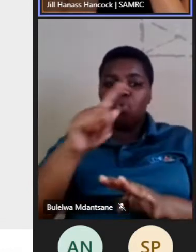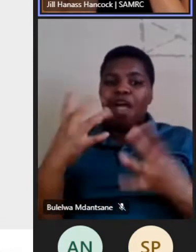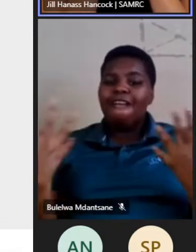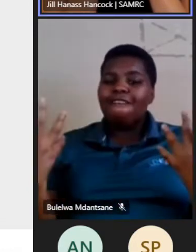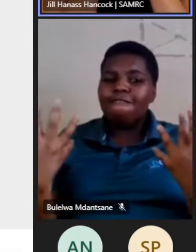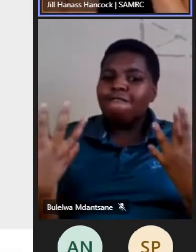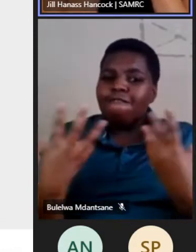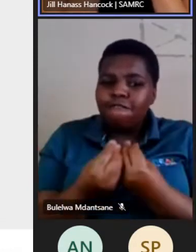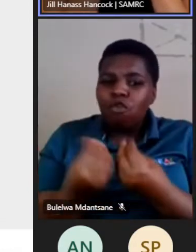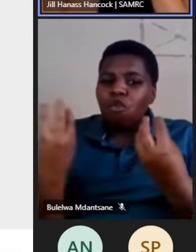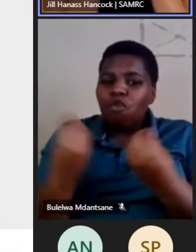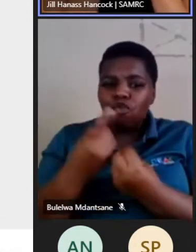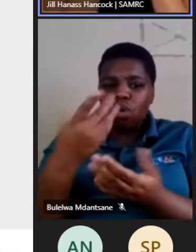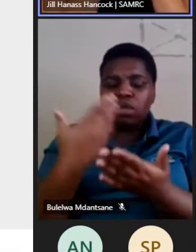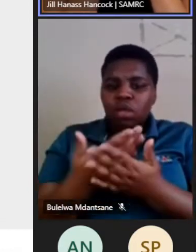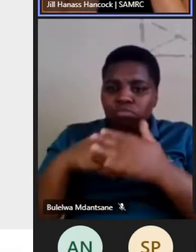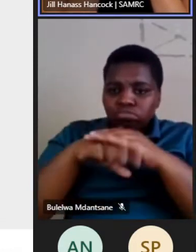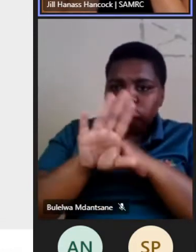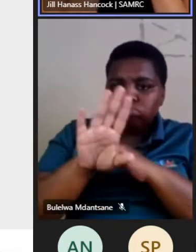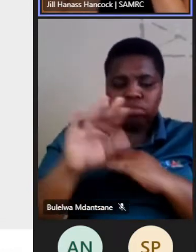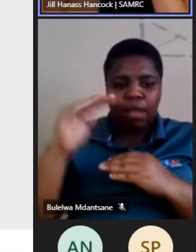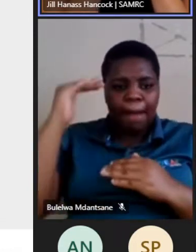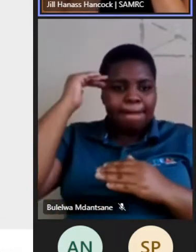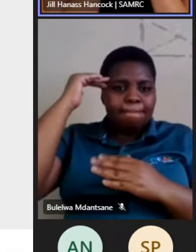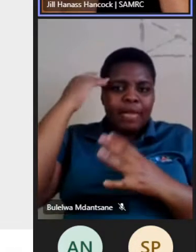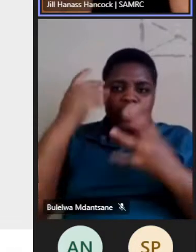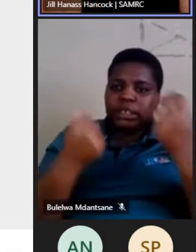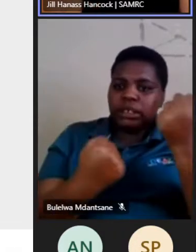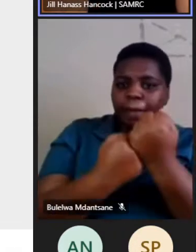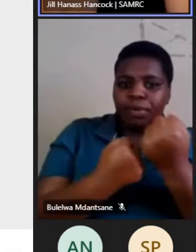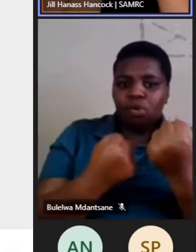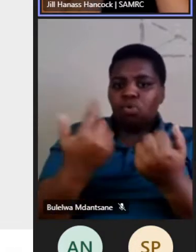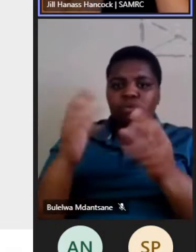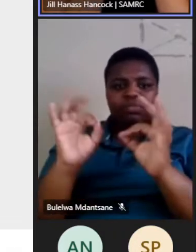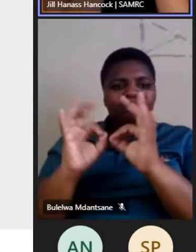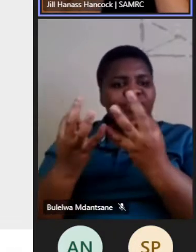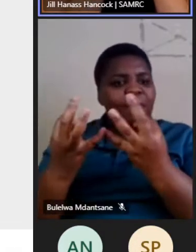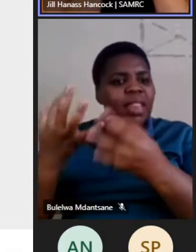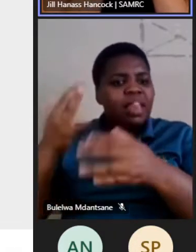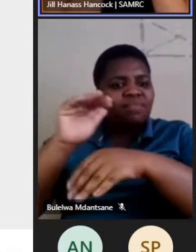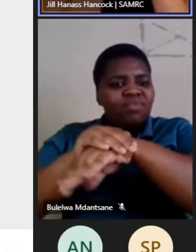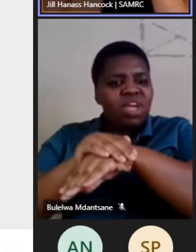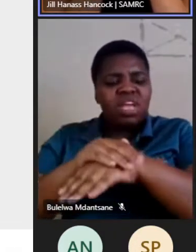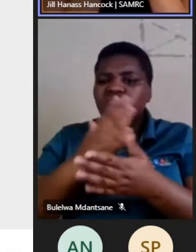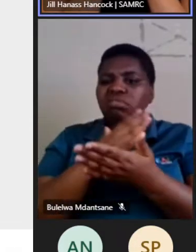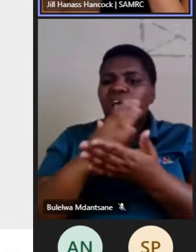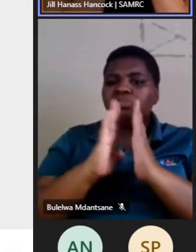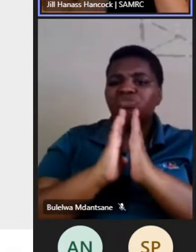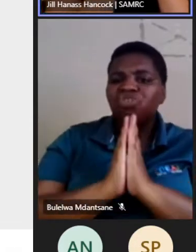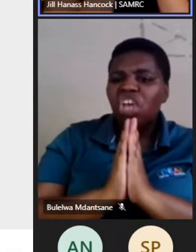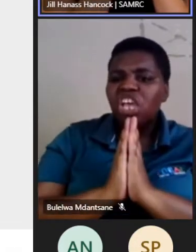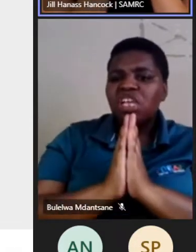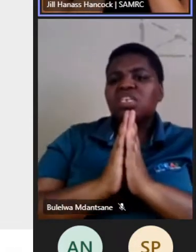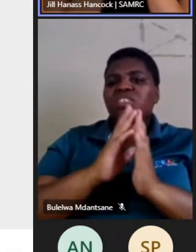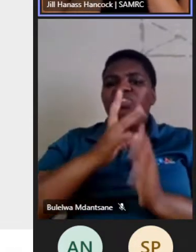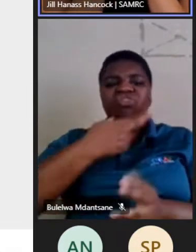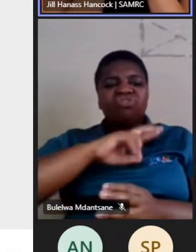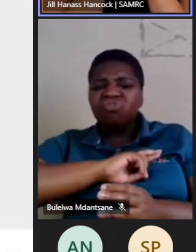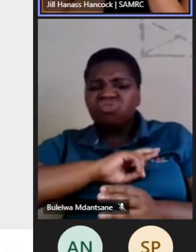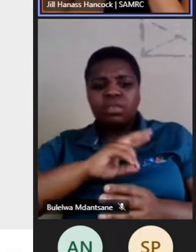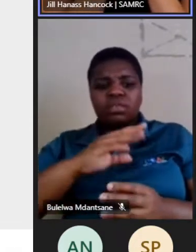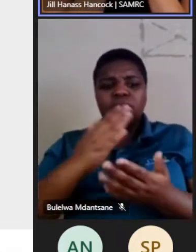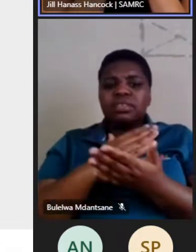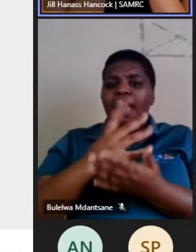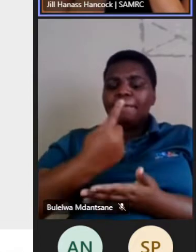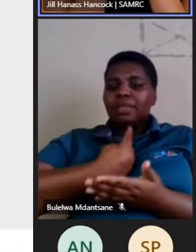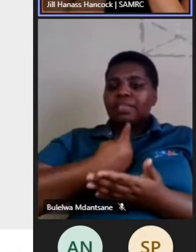accessed any mental health support, and usually family, friends, sometimes religion, and often really self-motivation were the